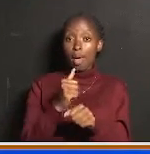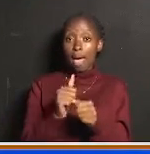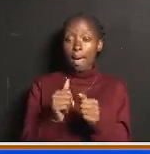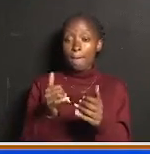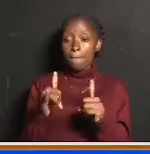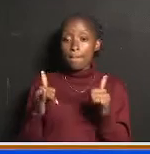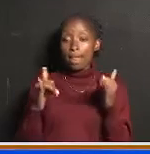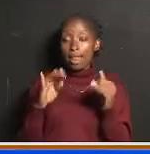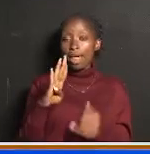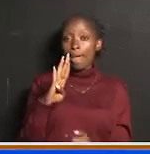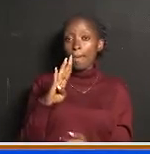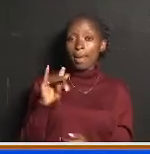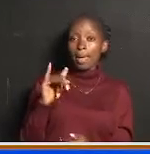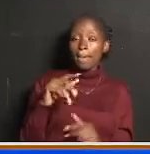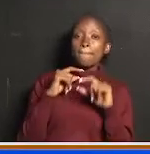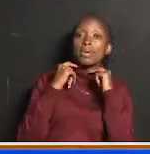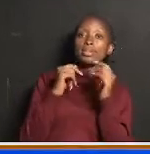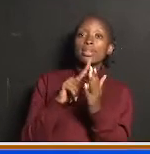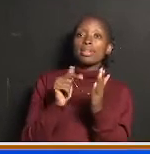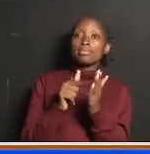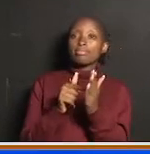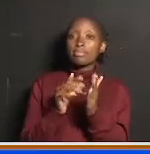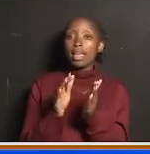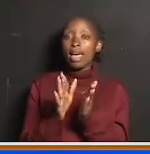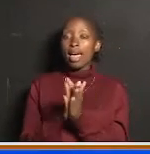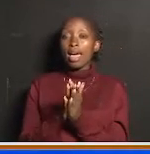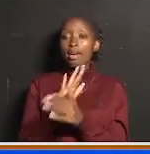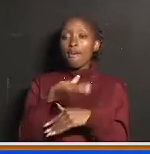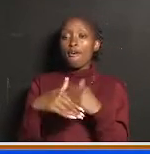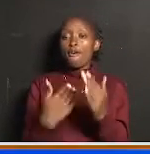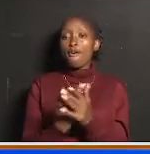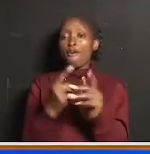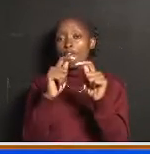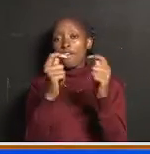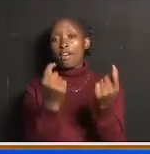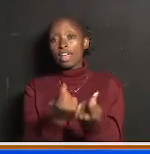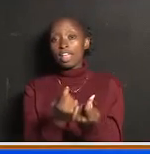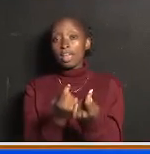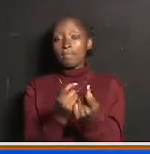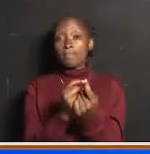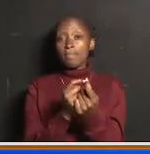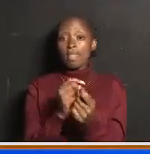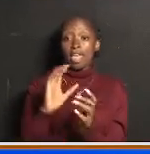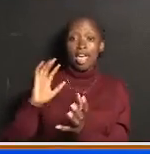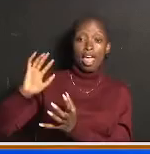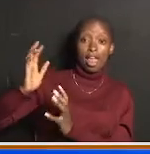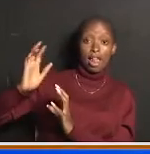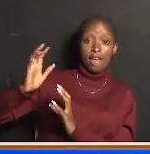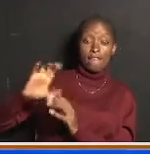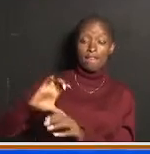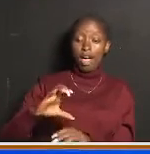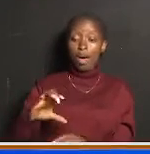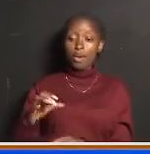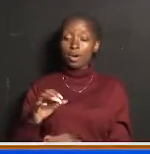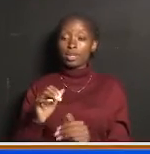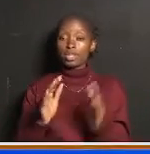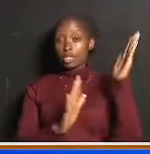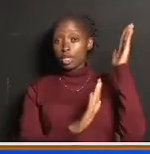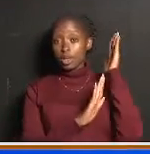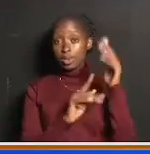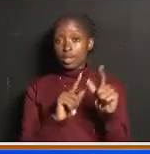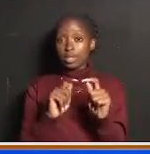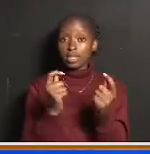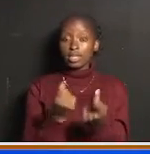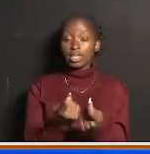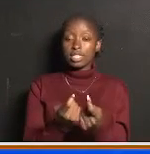Paul McKenzie, his pastoral team, and the Kilifi County Security Team, established through the Office of the Registrar of Societies,